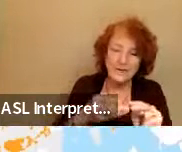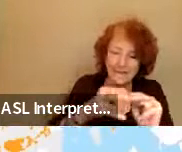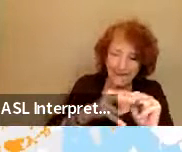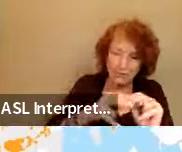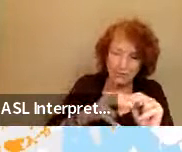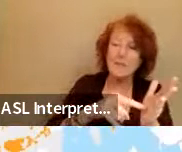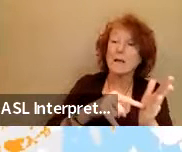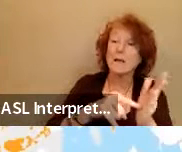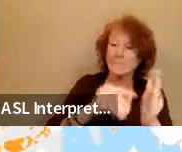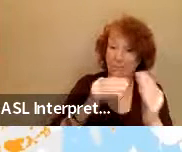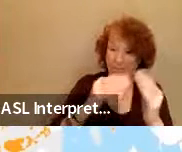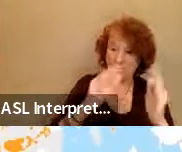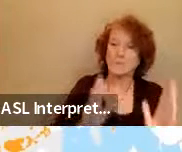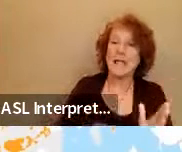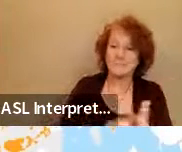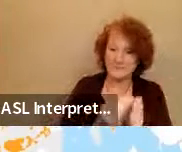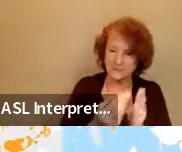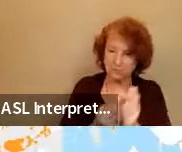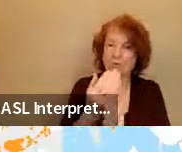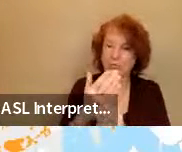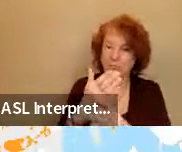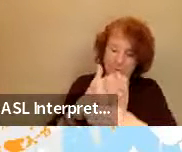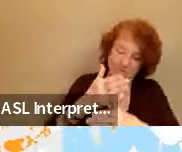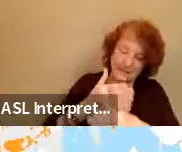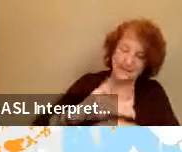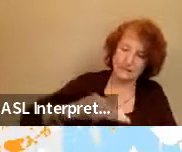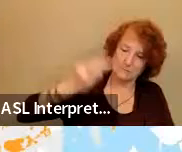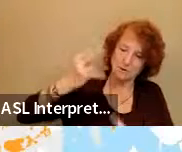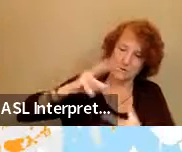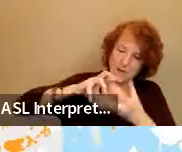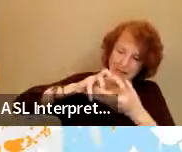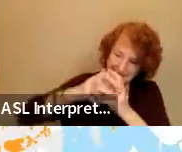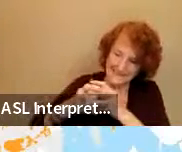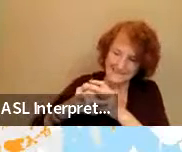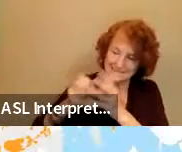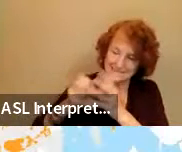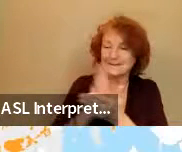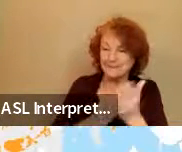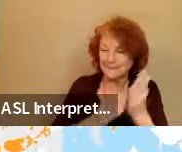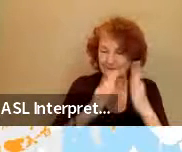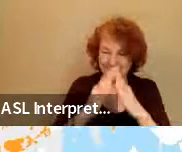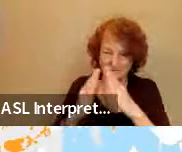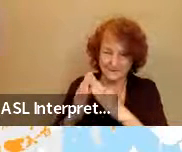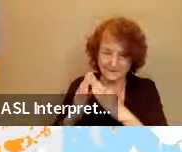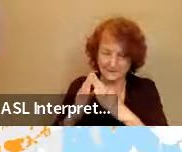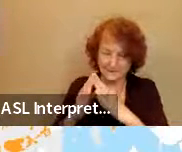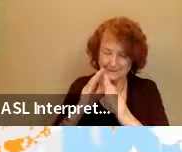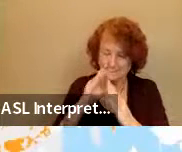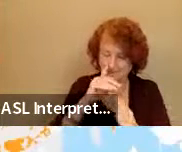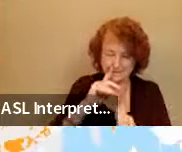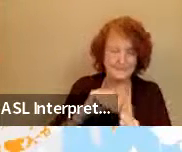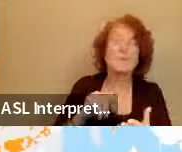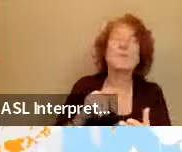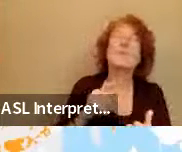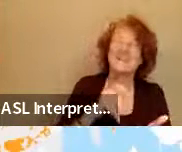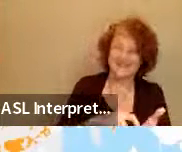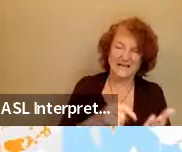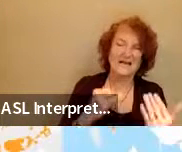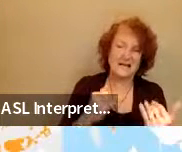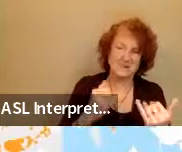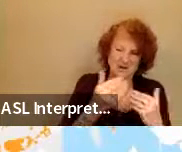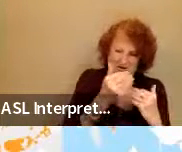throughout the medium and high density parts of the city. We recognize that our current restrictive zoning has put intense pressure on